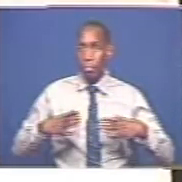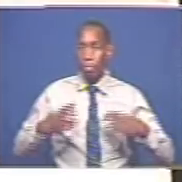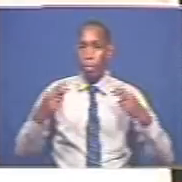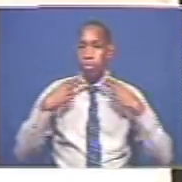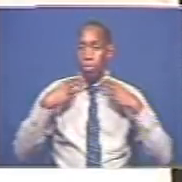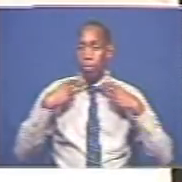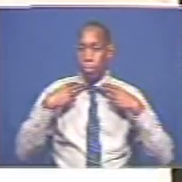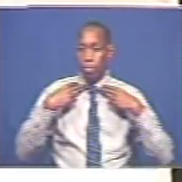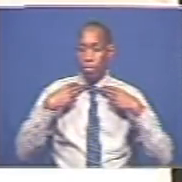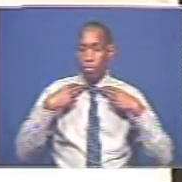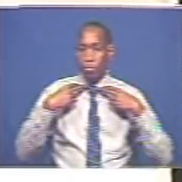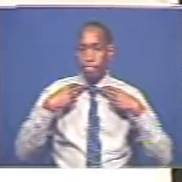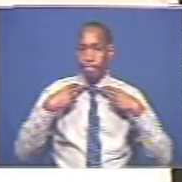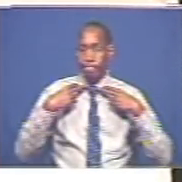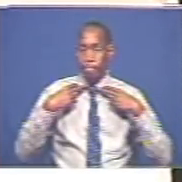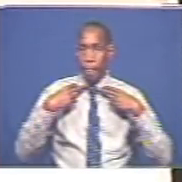captive by whatever